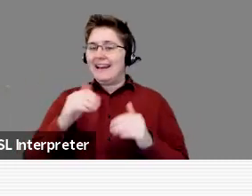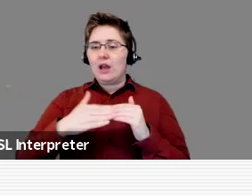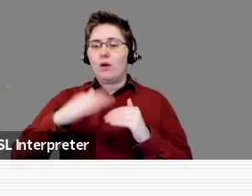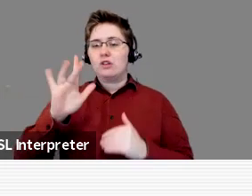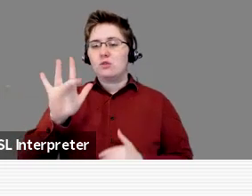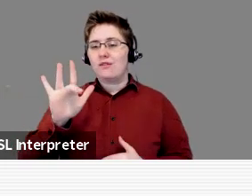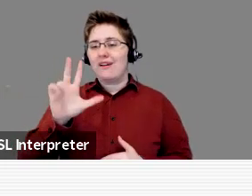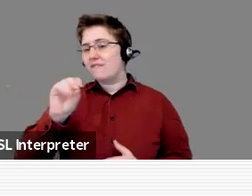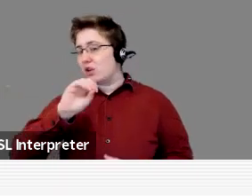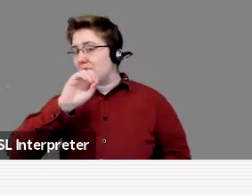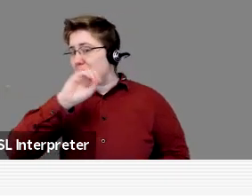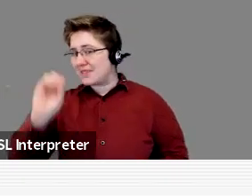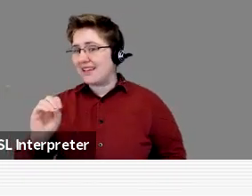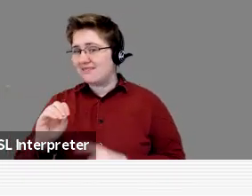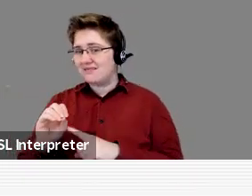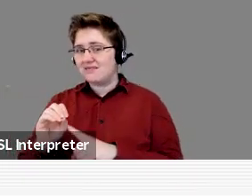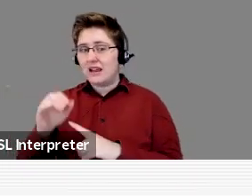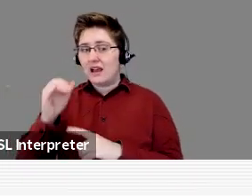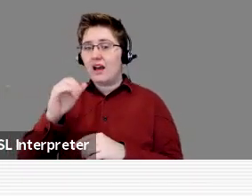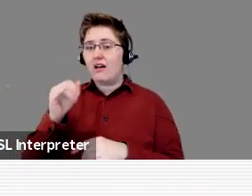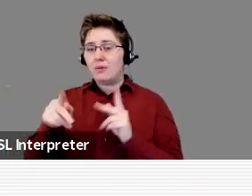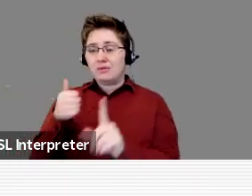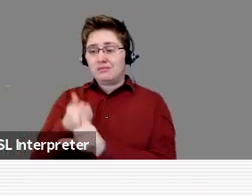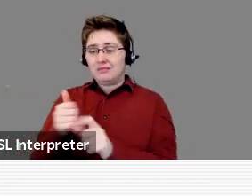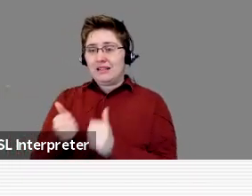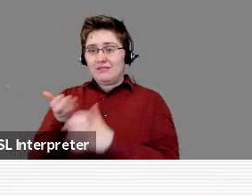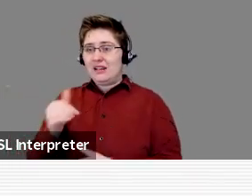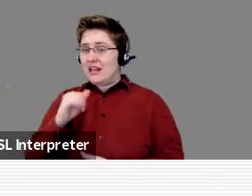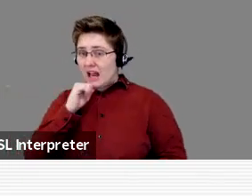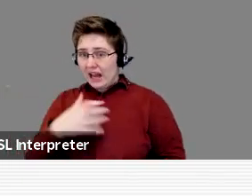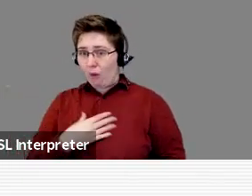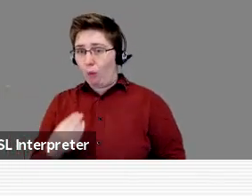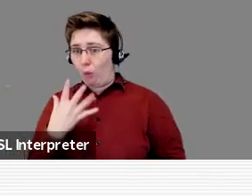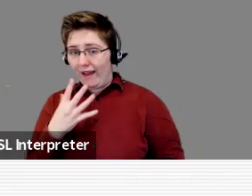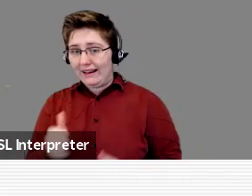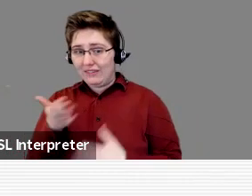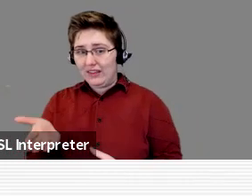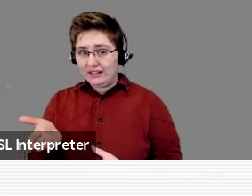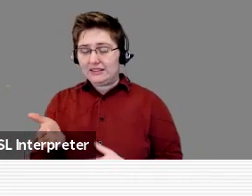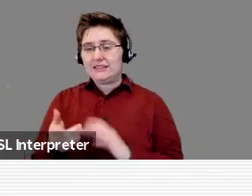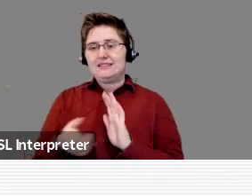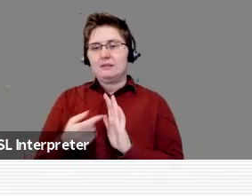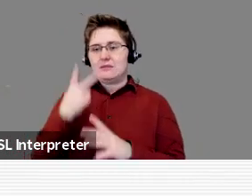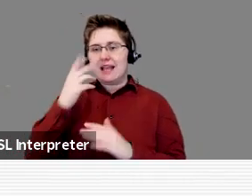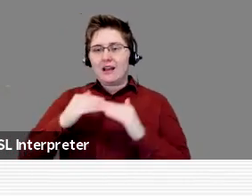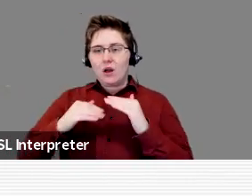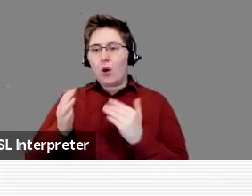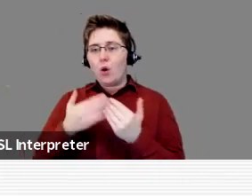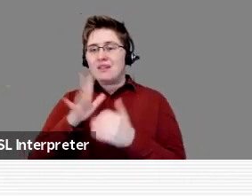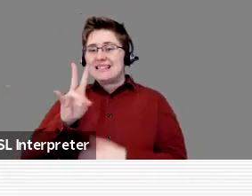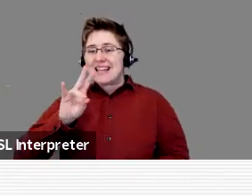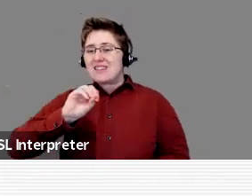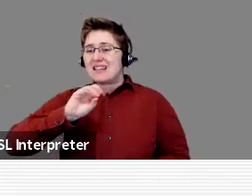or 30% of non-white residents in those nursing homes are sometimes seeing up to